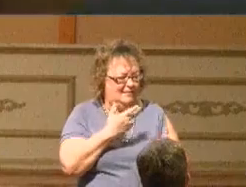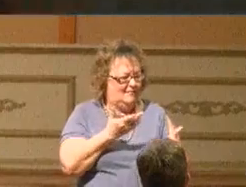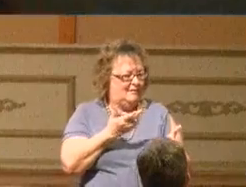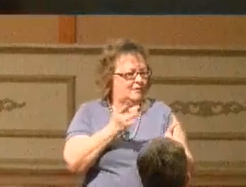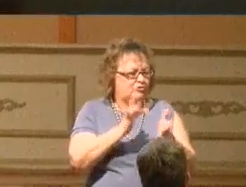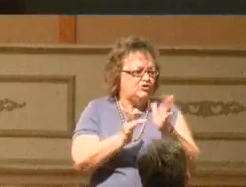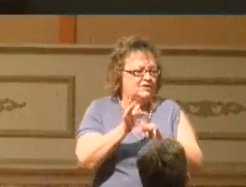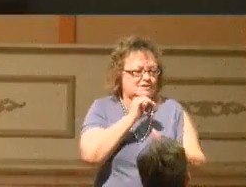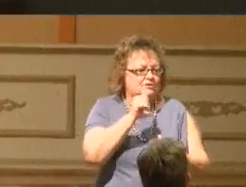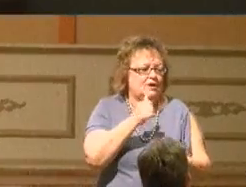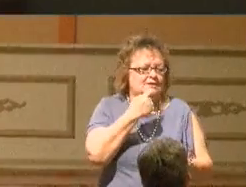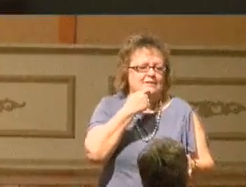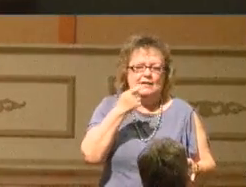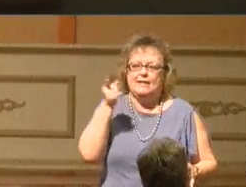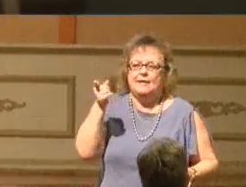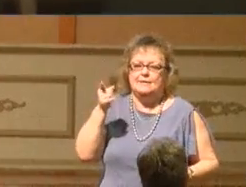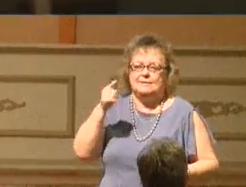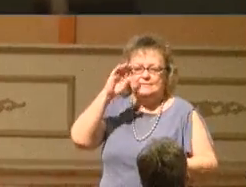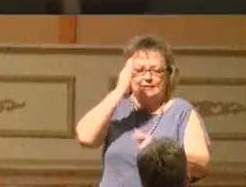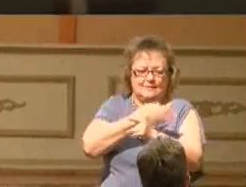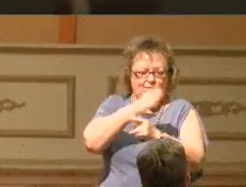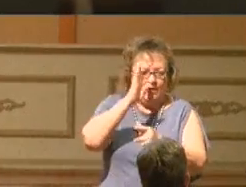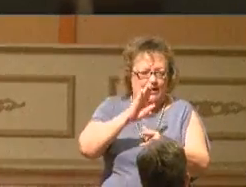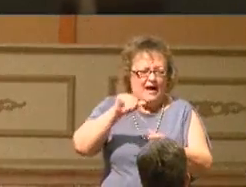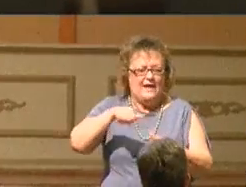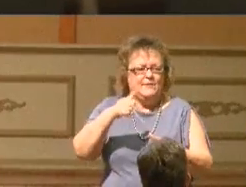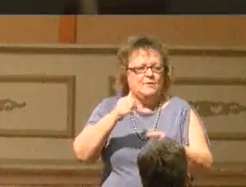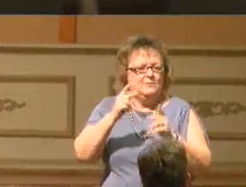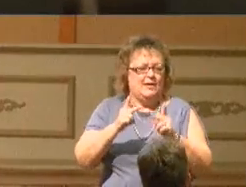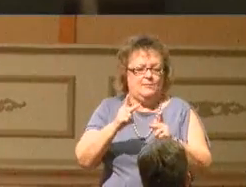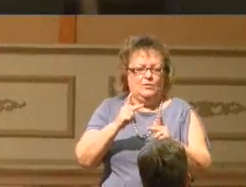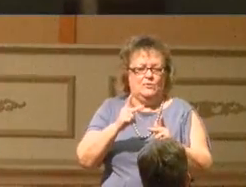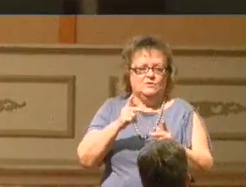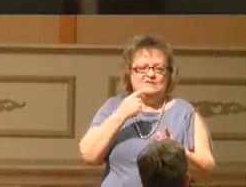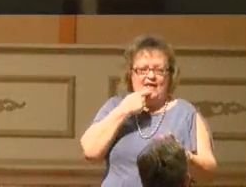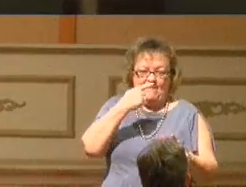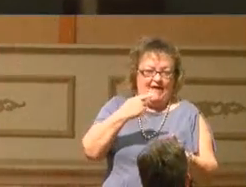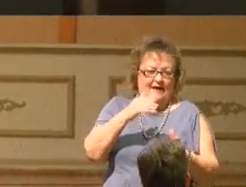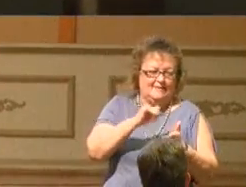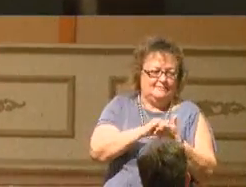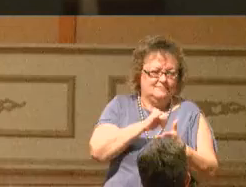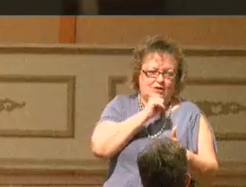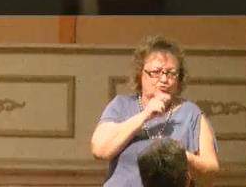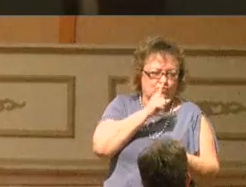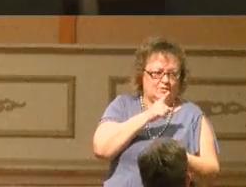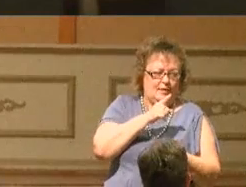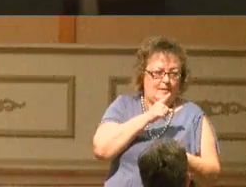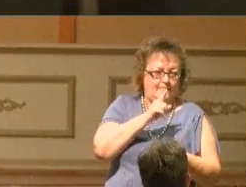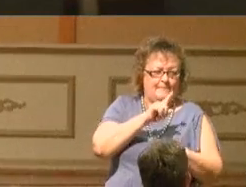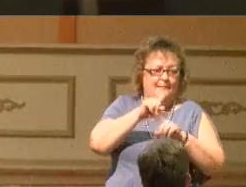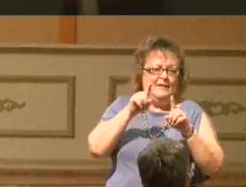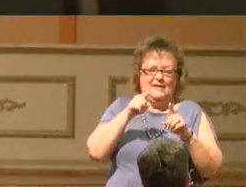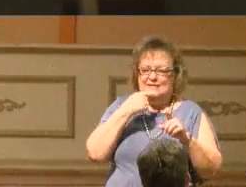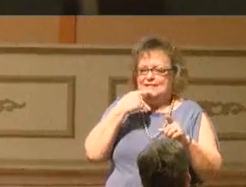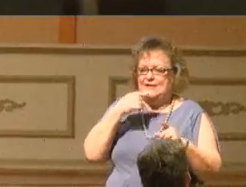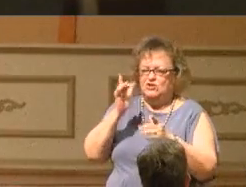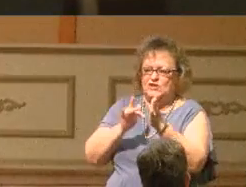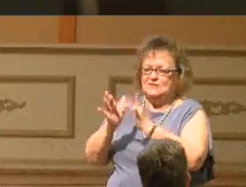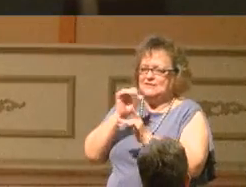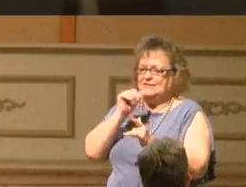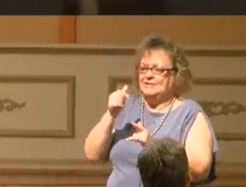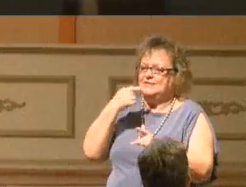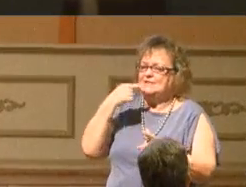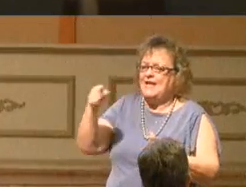to be the Son of God. Other people ascribed that to him, but that Jesus himself did not claim to be the